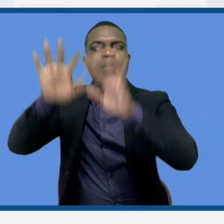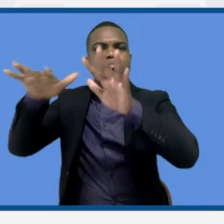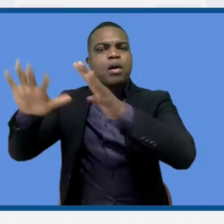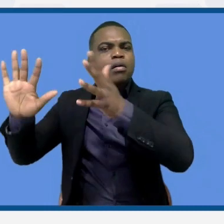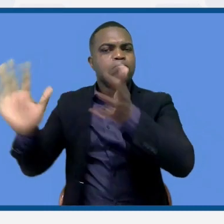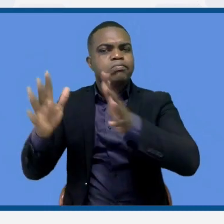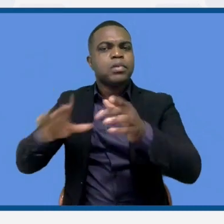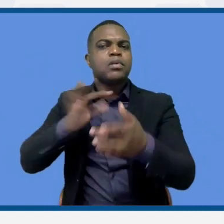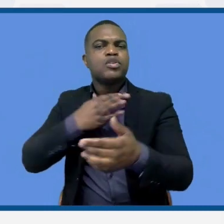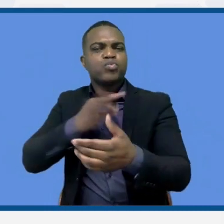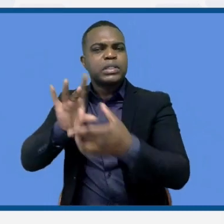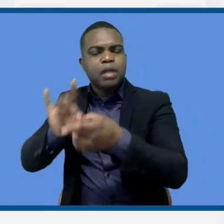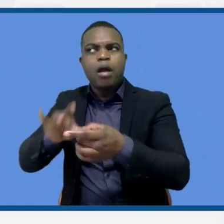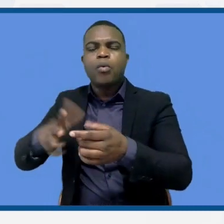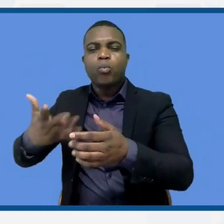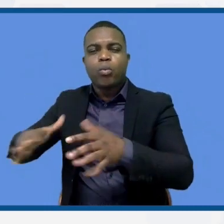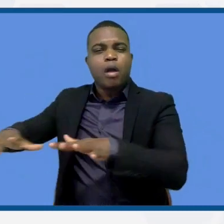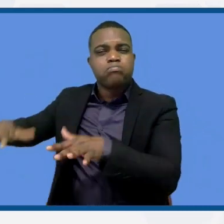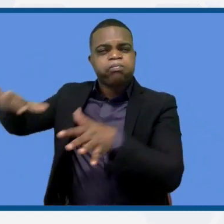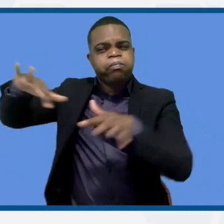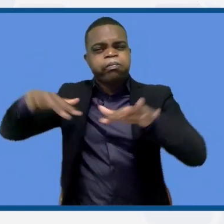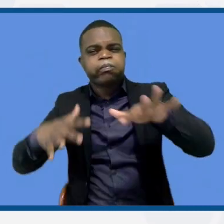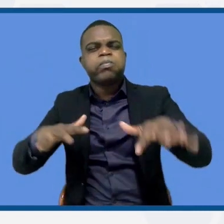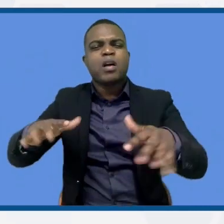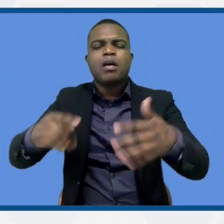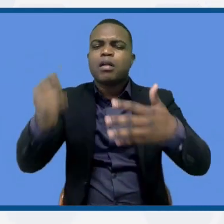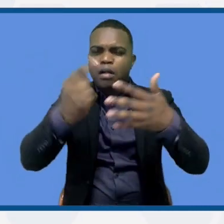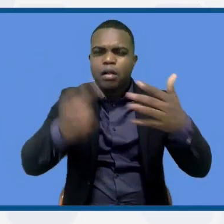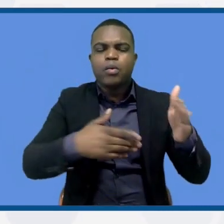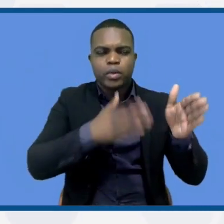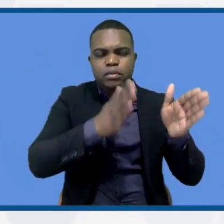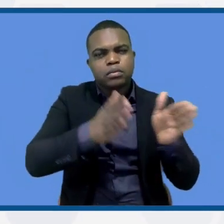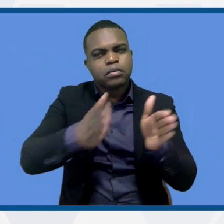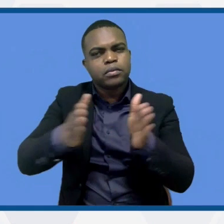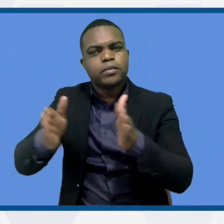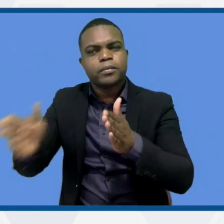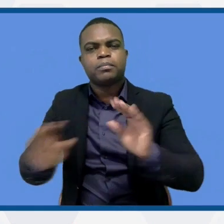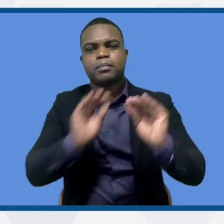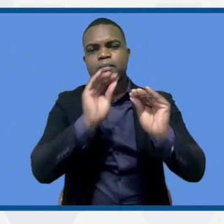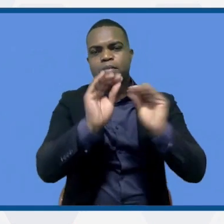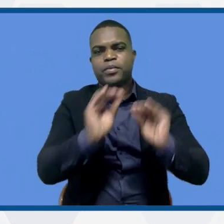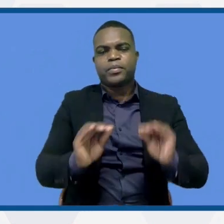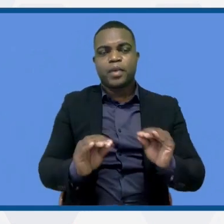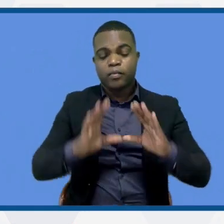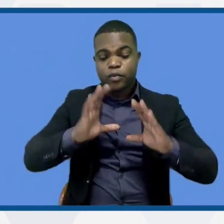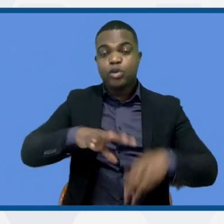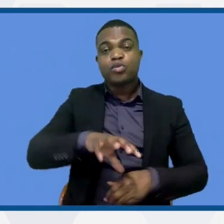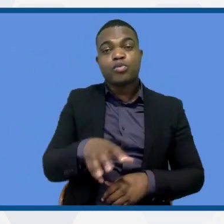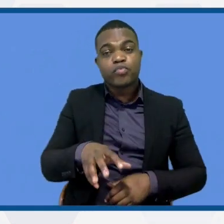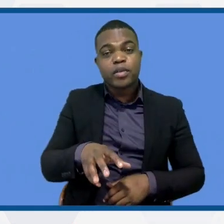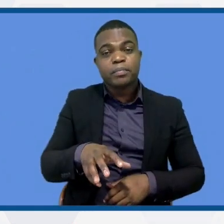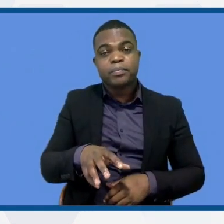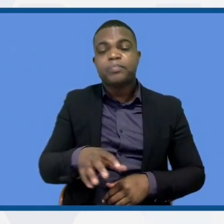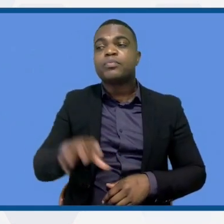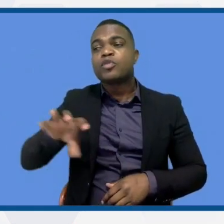see the different probability of the country that may be affected by earthquake, or in this